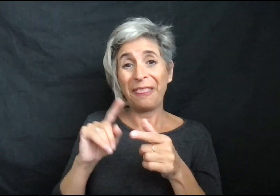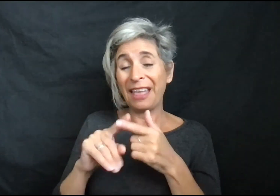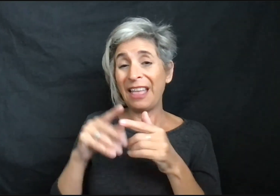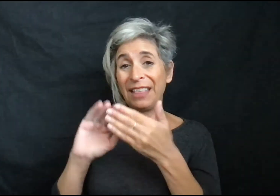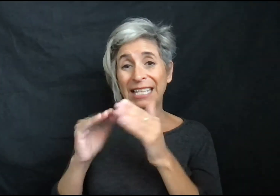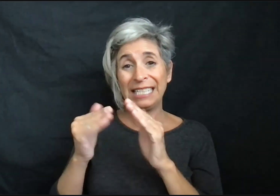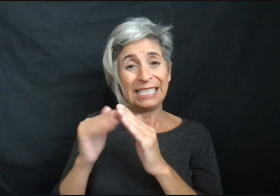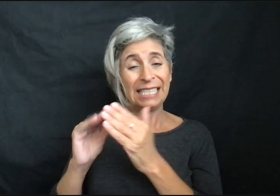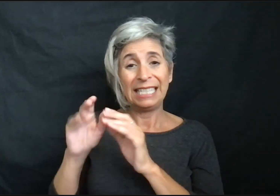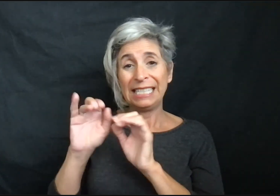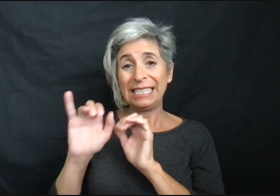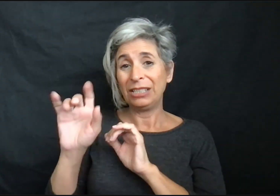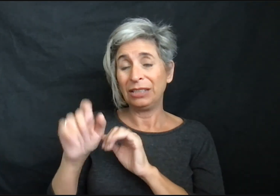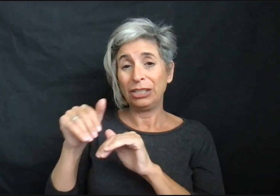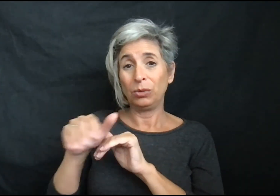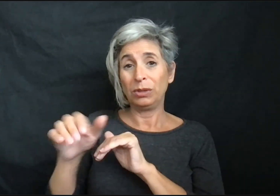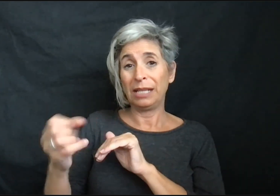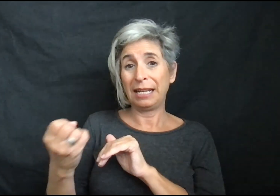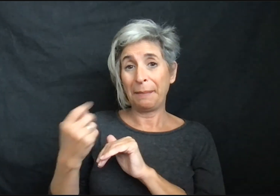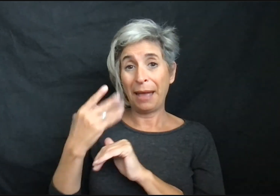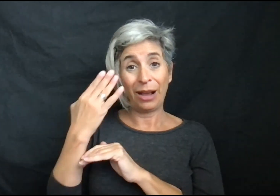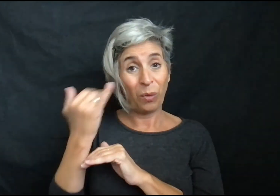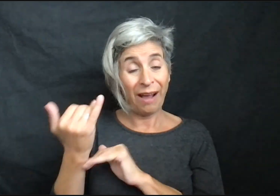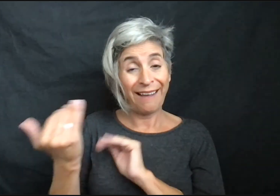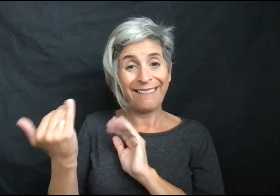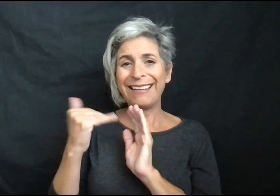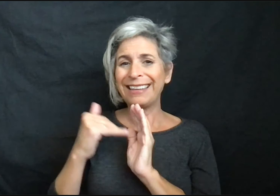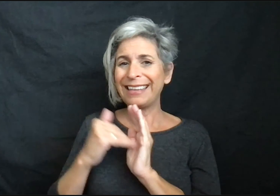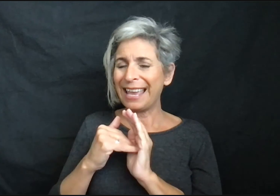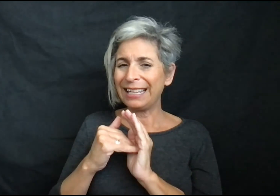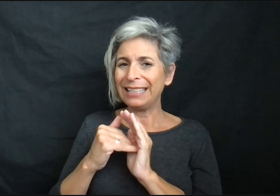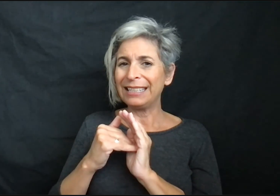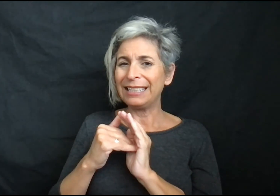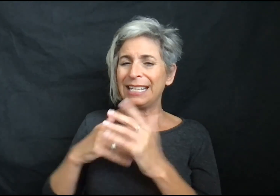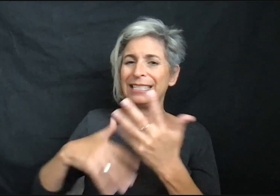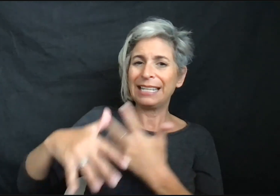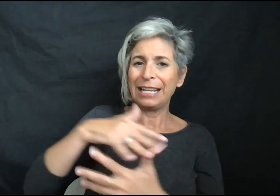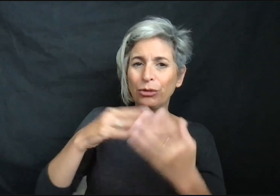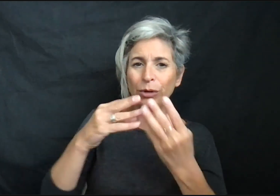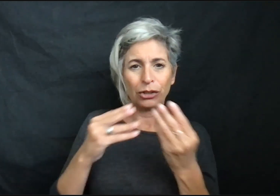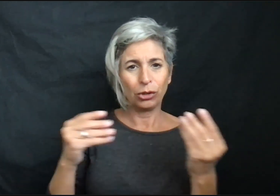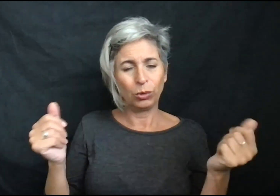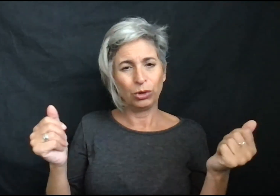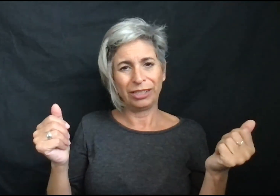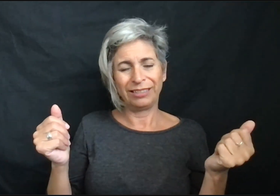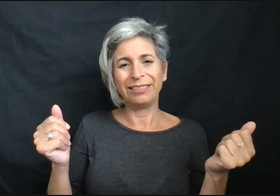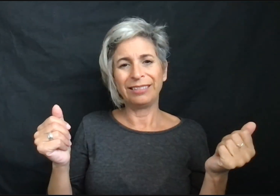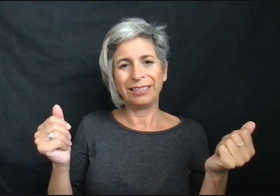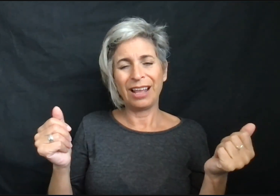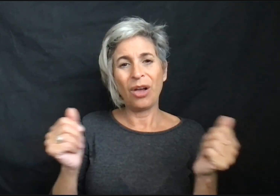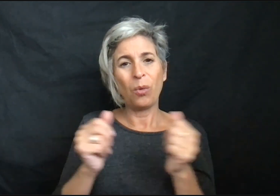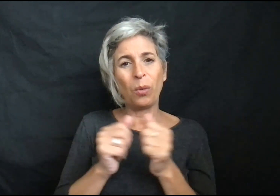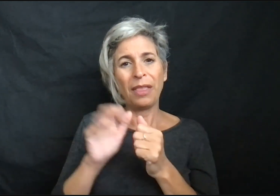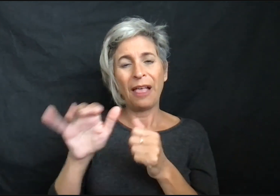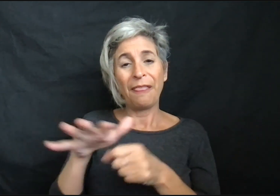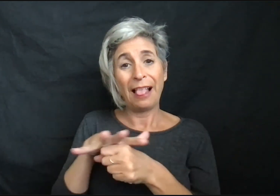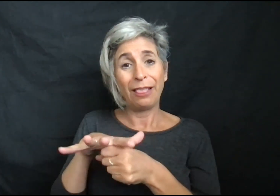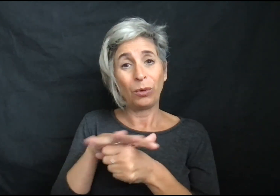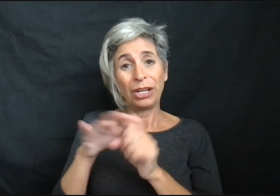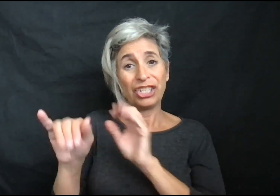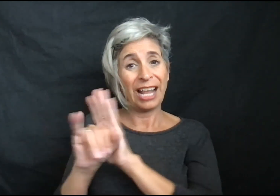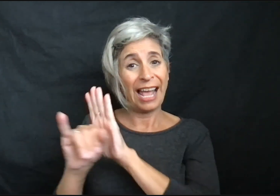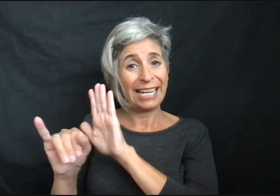city would have to send it back because once again, it's an integrated solution with Naviline, and without that location ID,